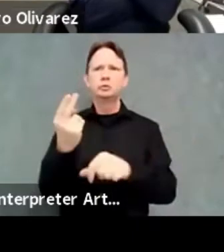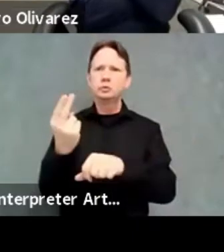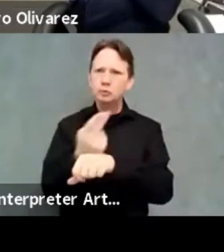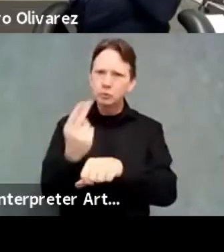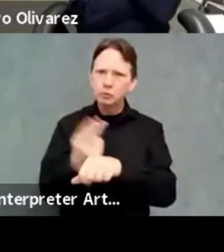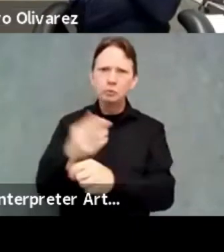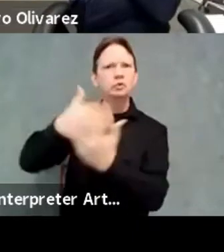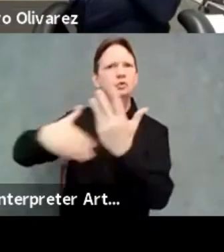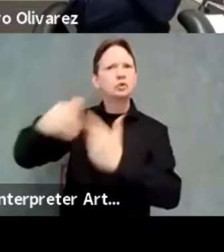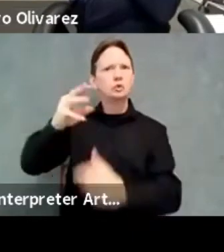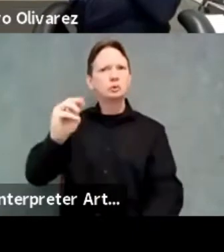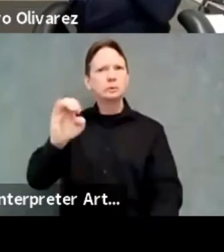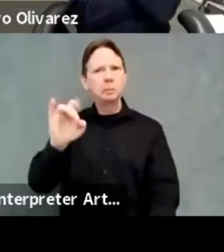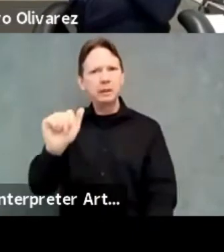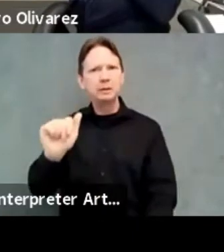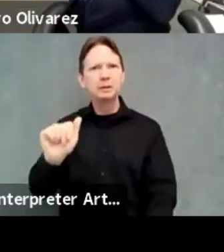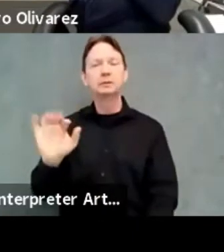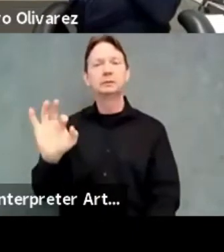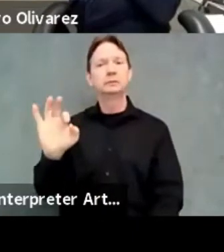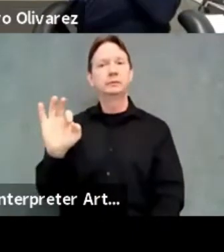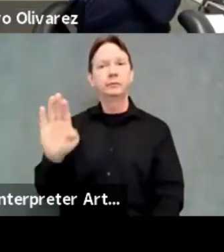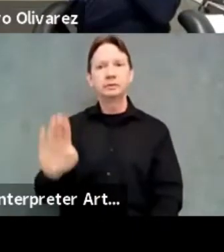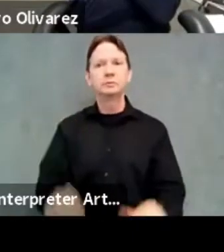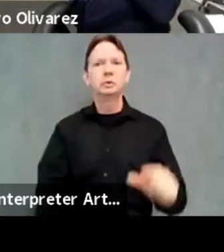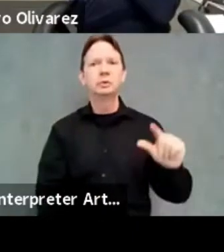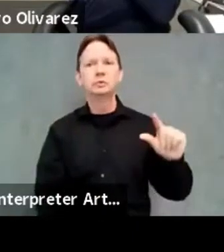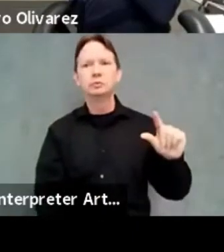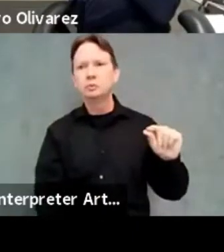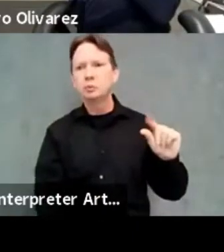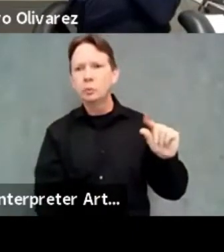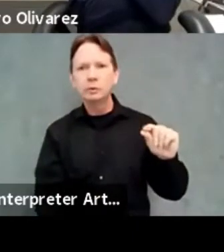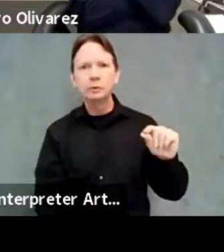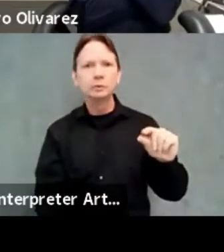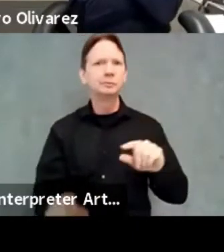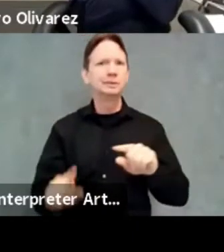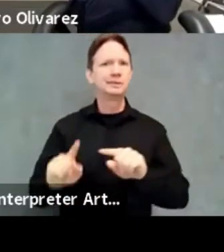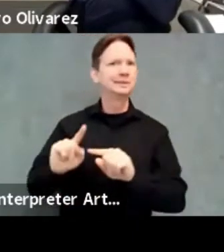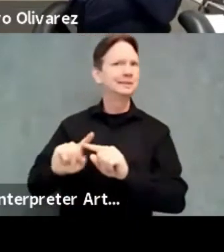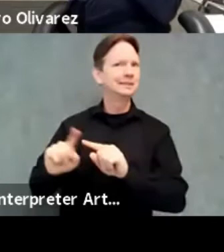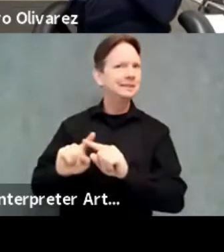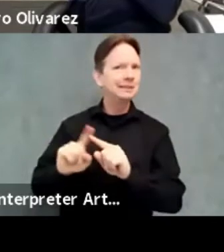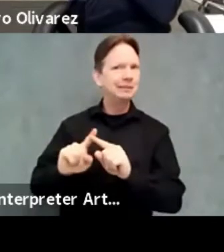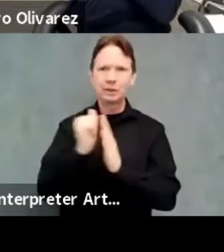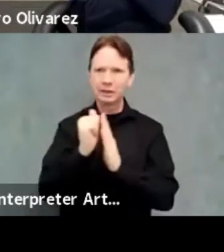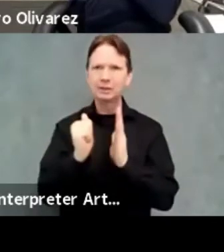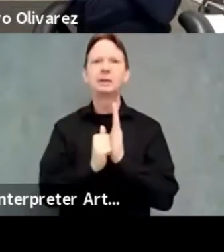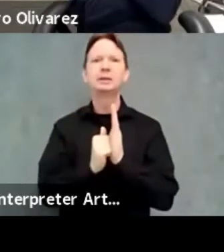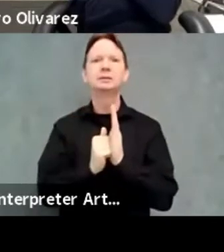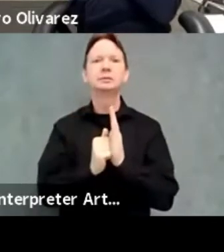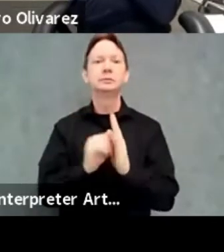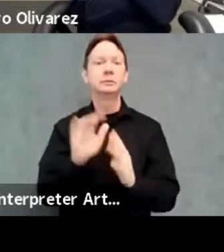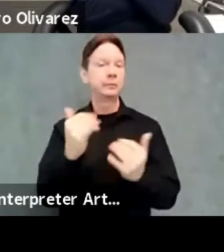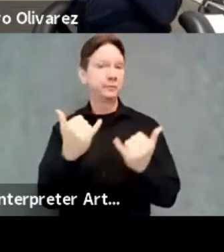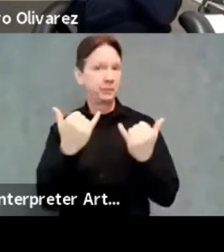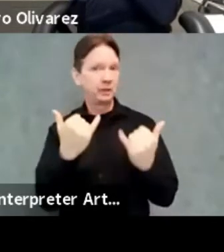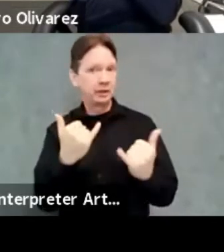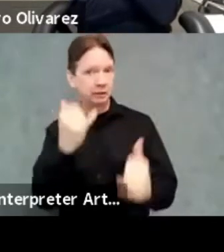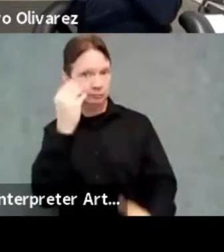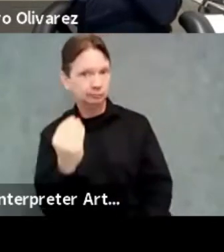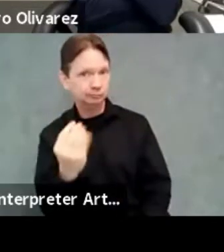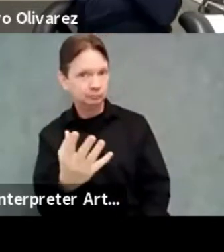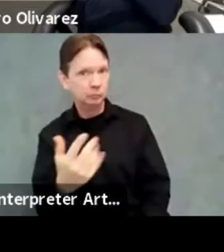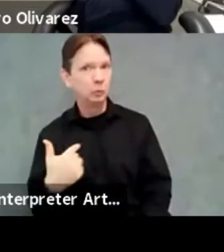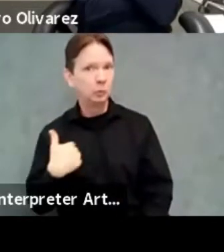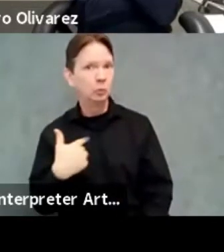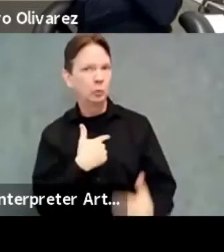and Twitter and other such social media accounts. I would just mention that we do provide social media guidelines